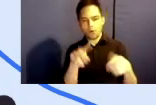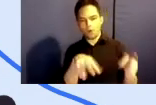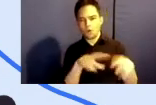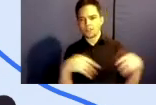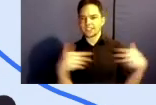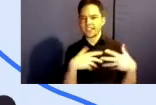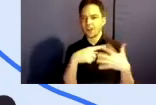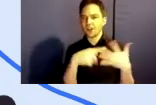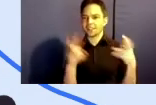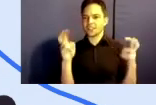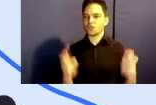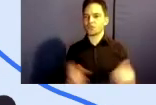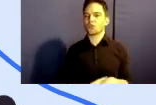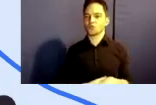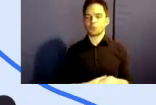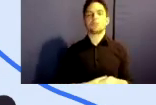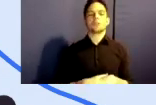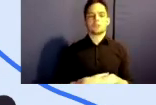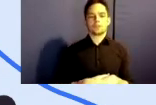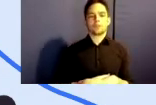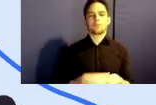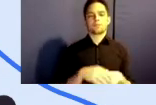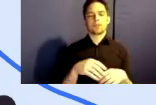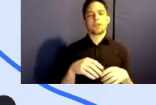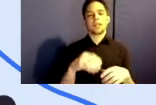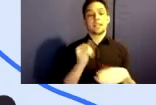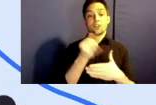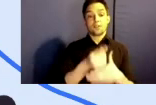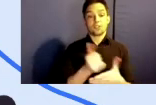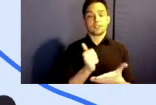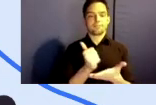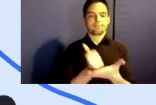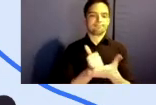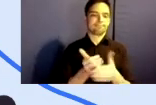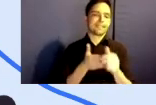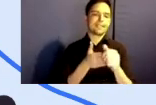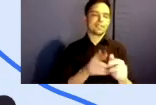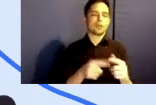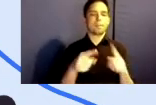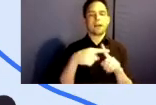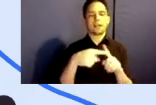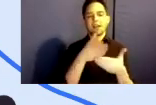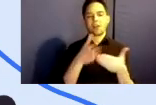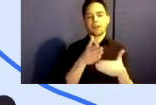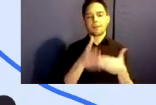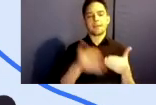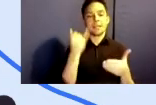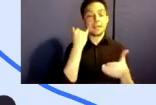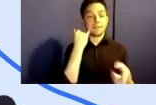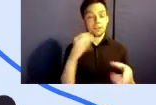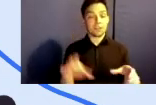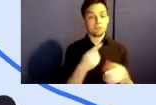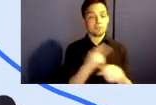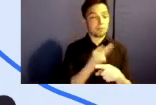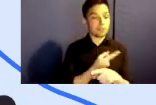issue. So targeted interventions can lead to positive health outcomes if they are done properly with the right